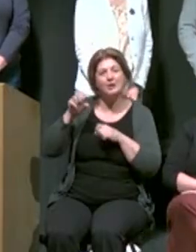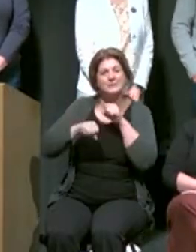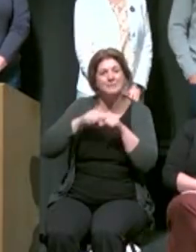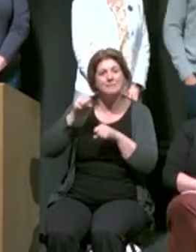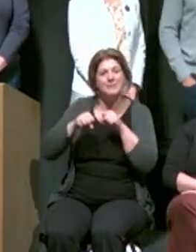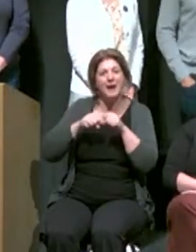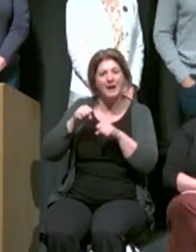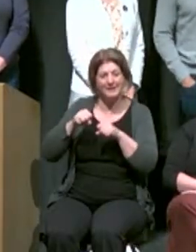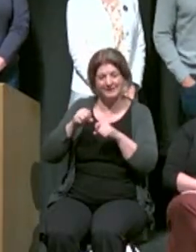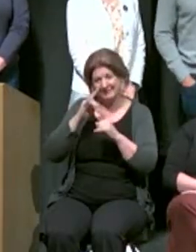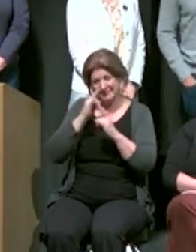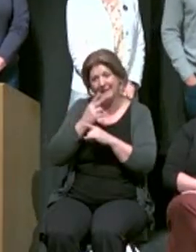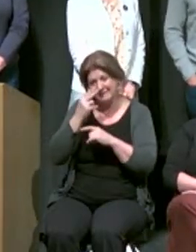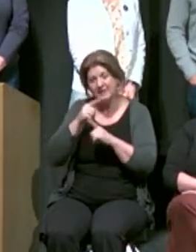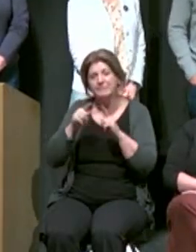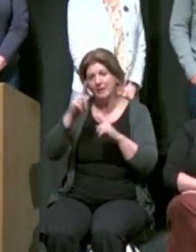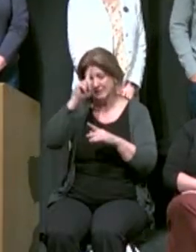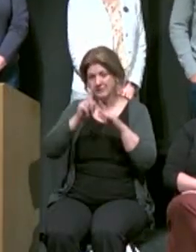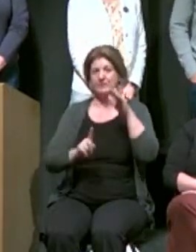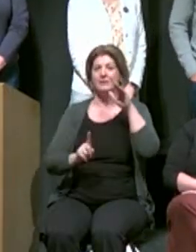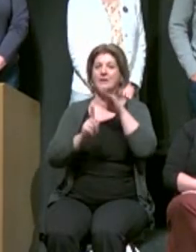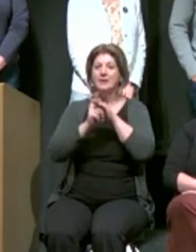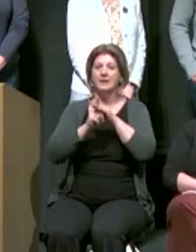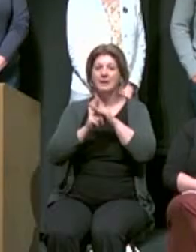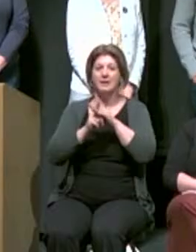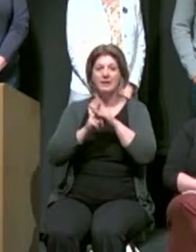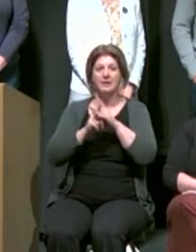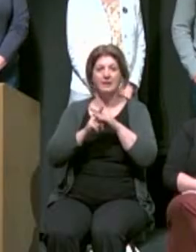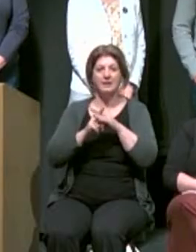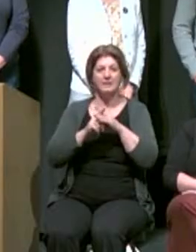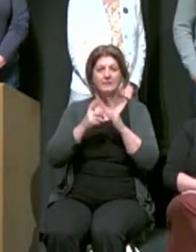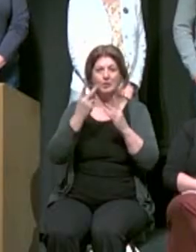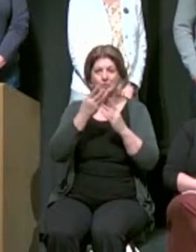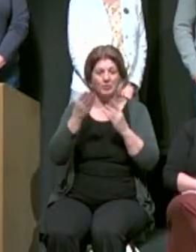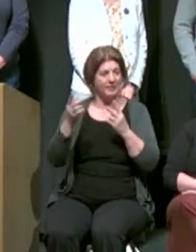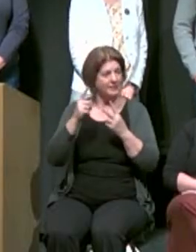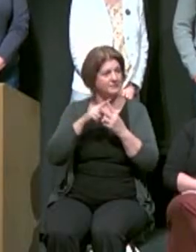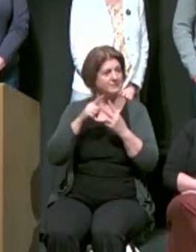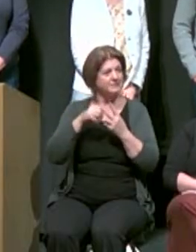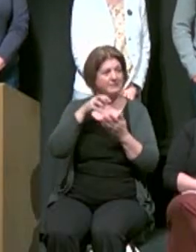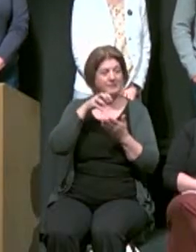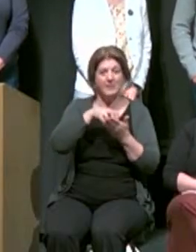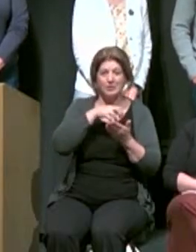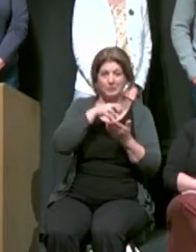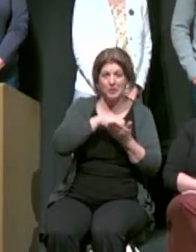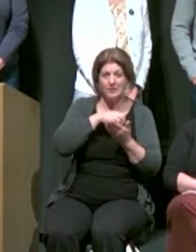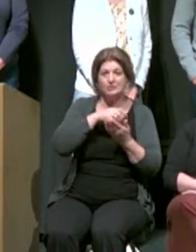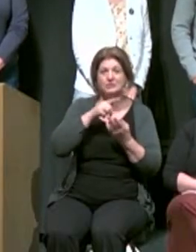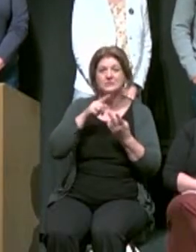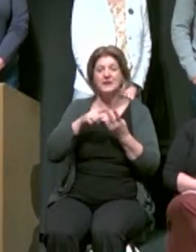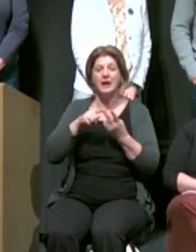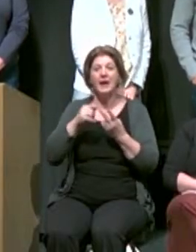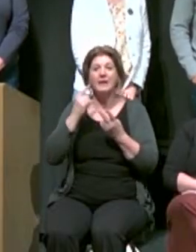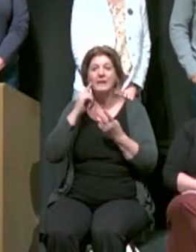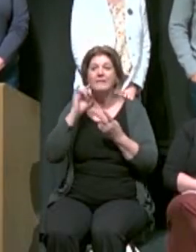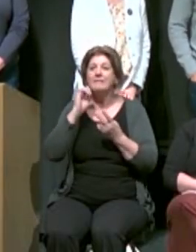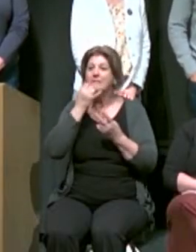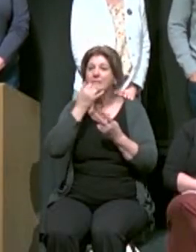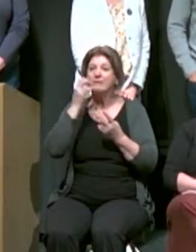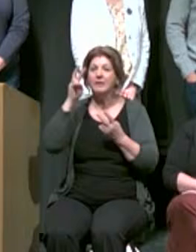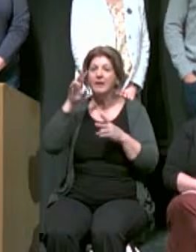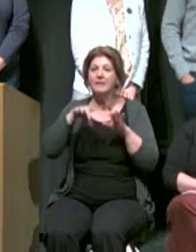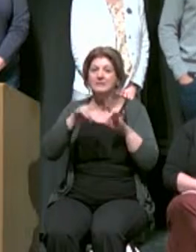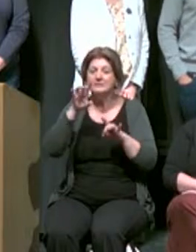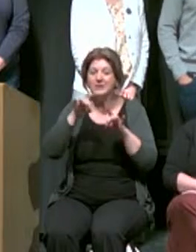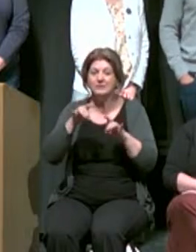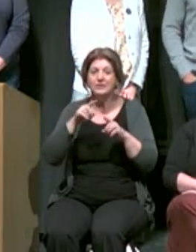another thought, which would basically go to two of your presenters, dredging and inadvertent discovery. During